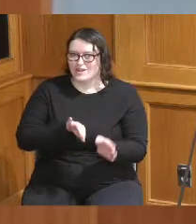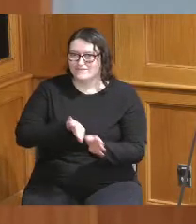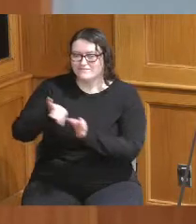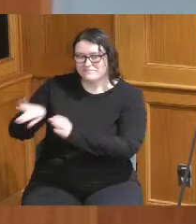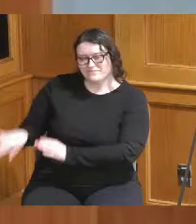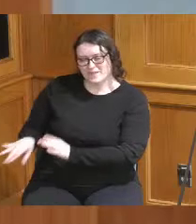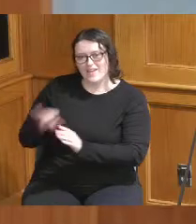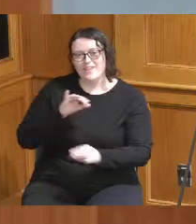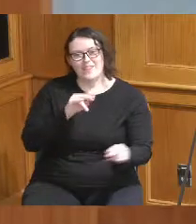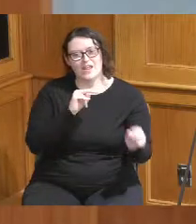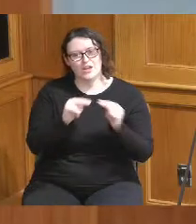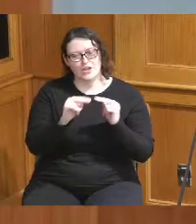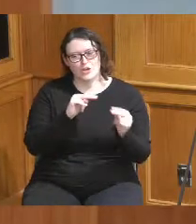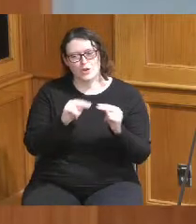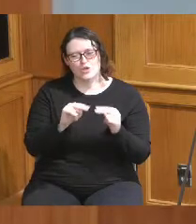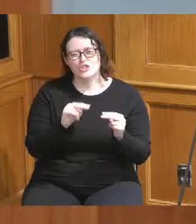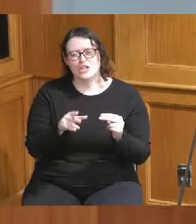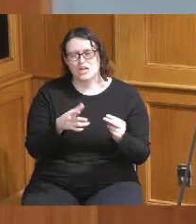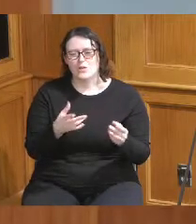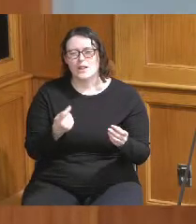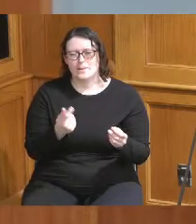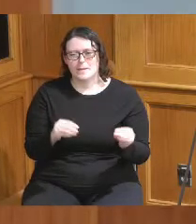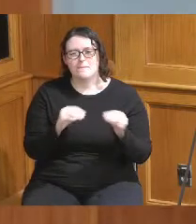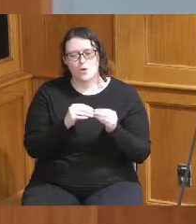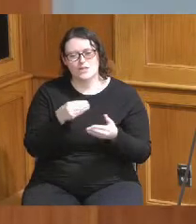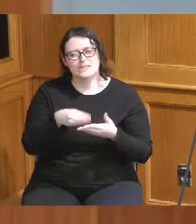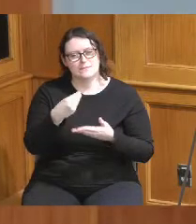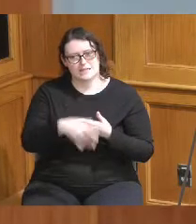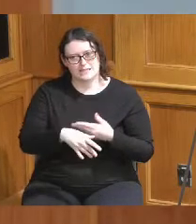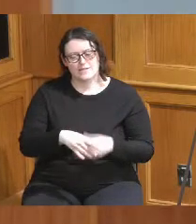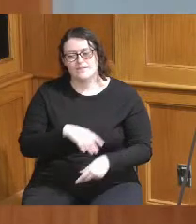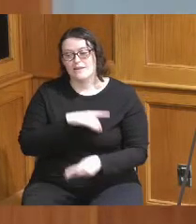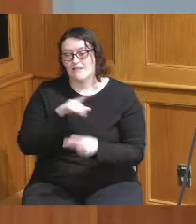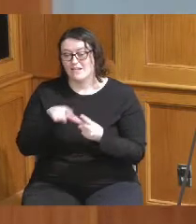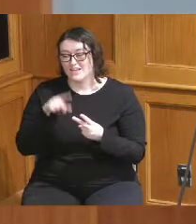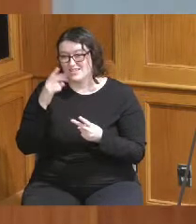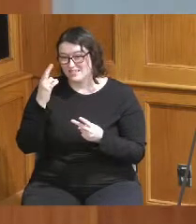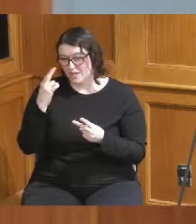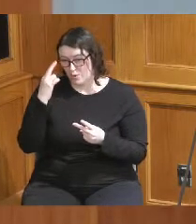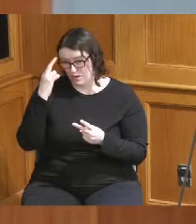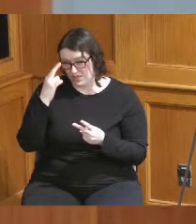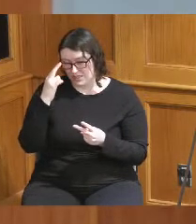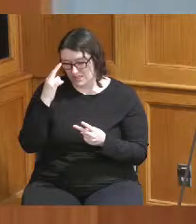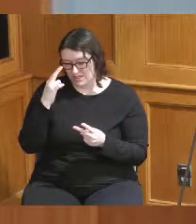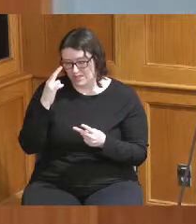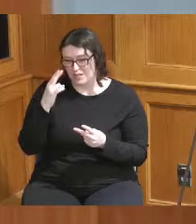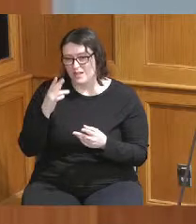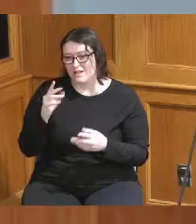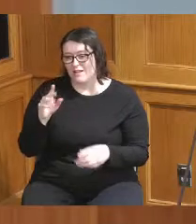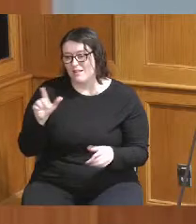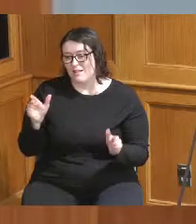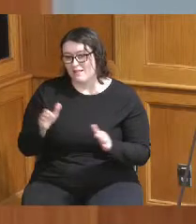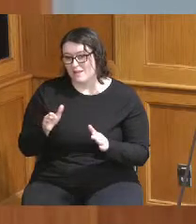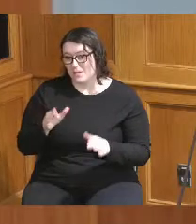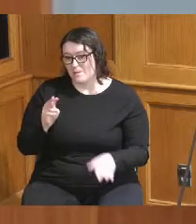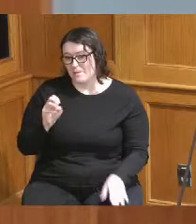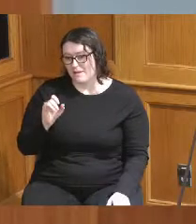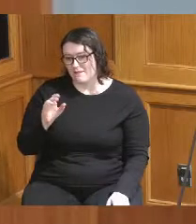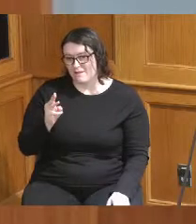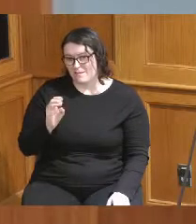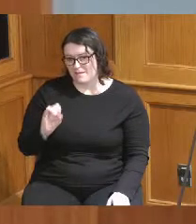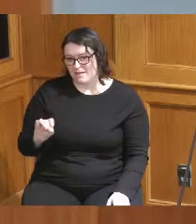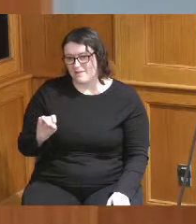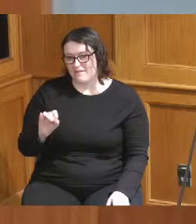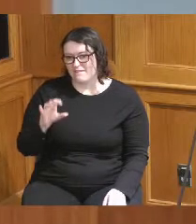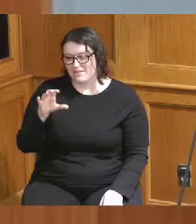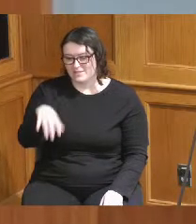through that negotiation, through that bidding, it was a little more expensive. The other driver, though, is our Little Miami facility. We